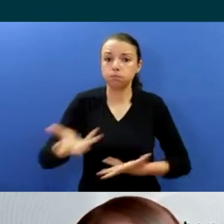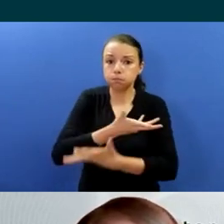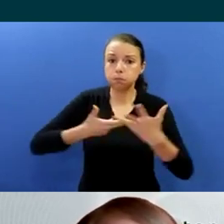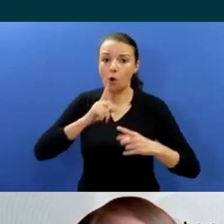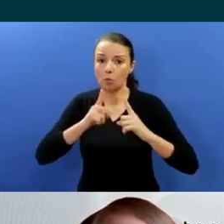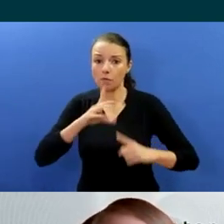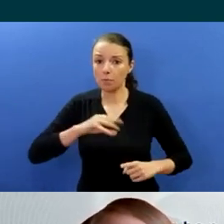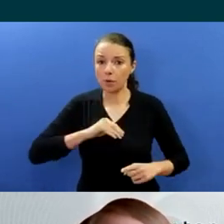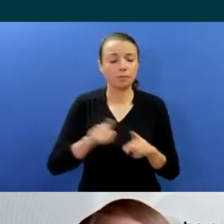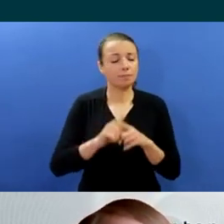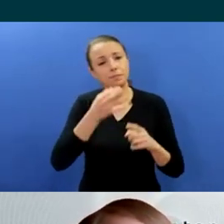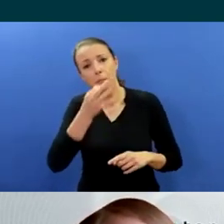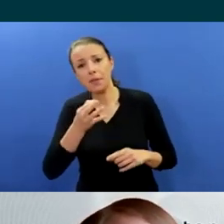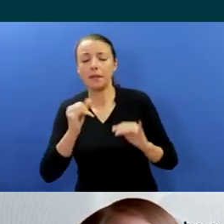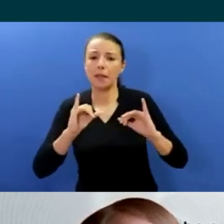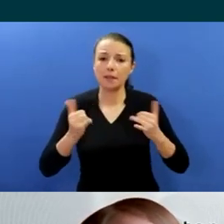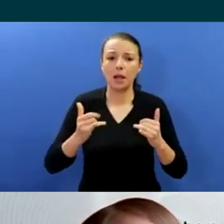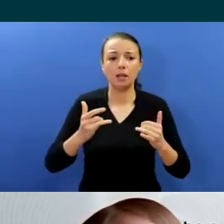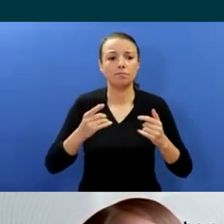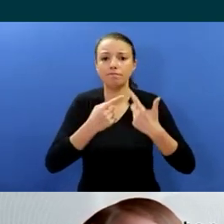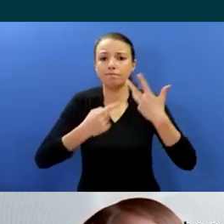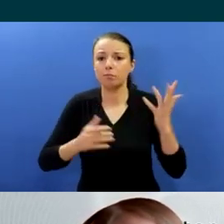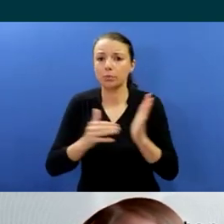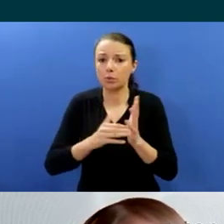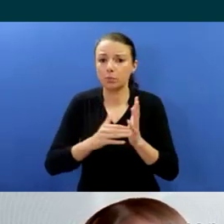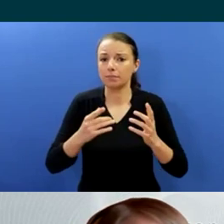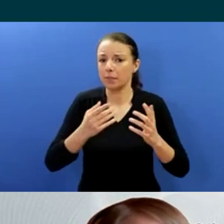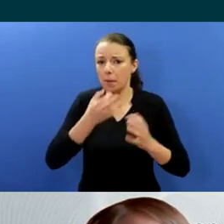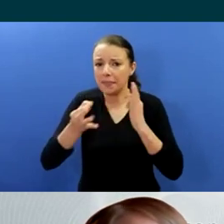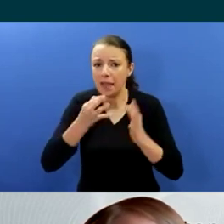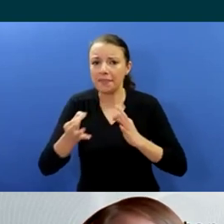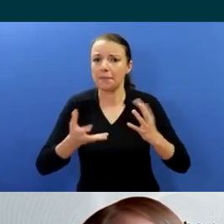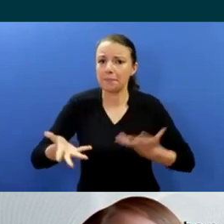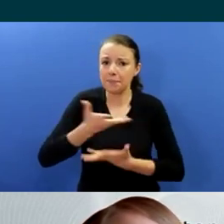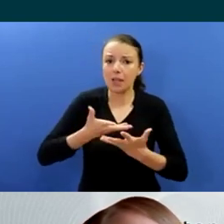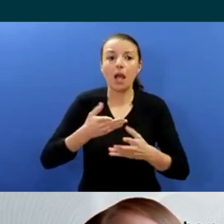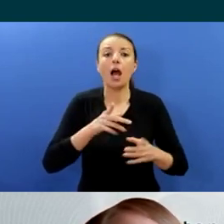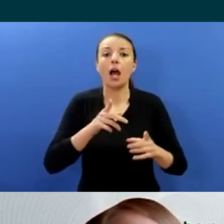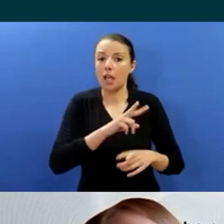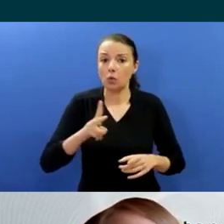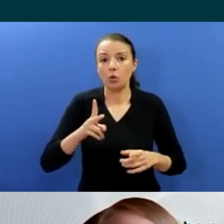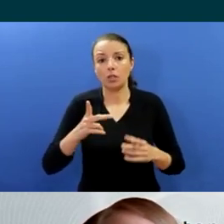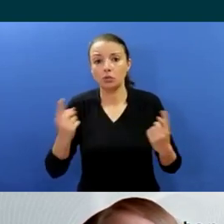as well, of course. And in some cases, there were also short info sessions for everyone.